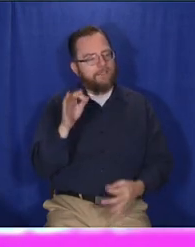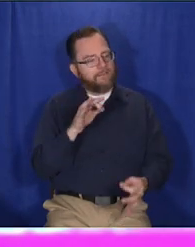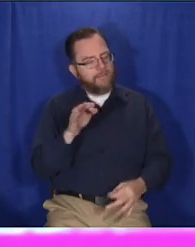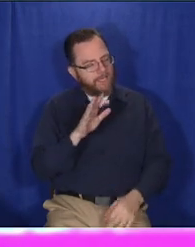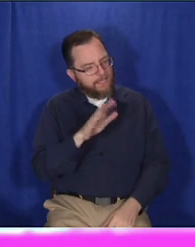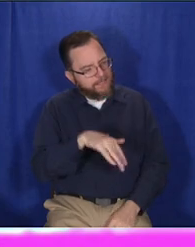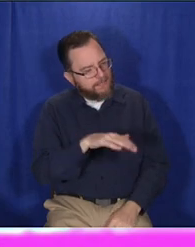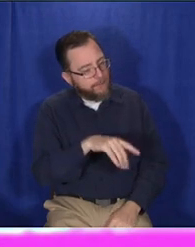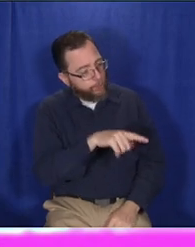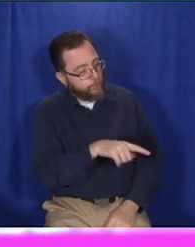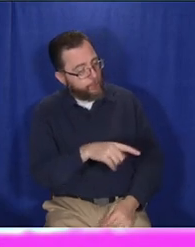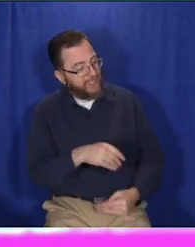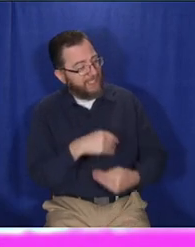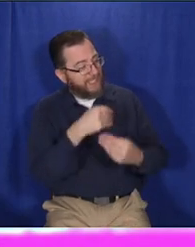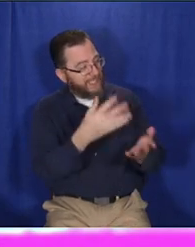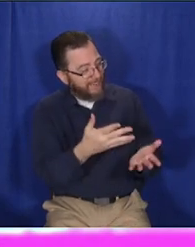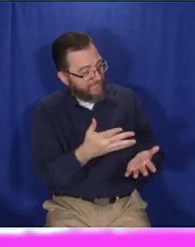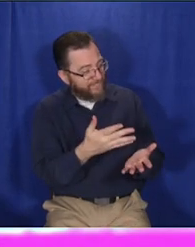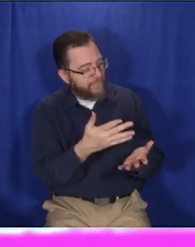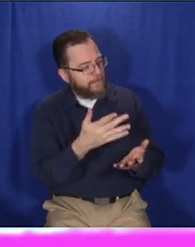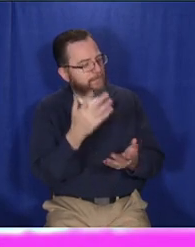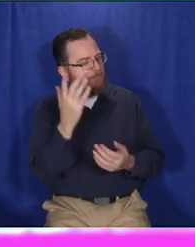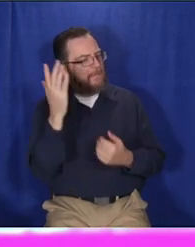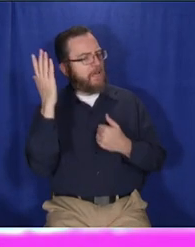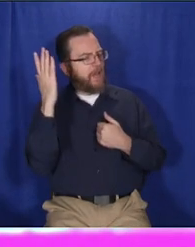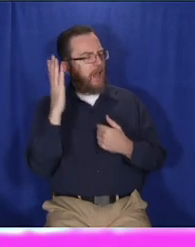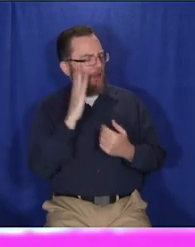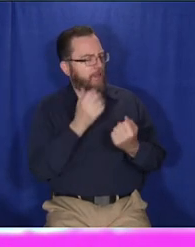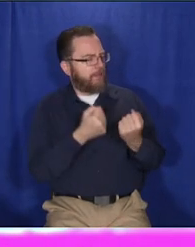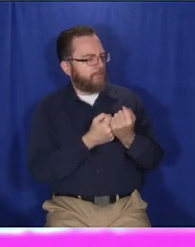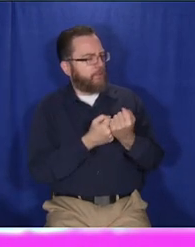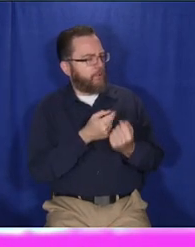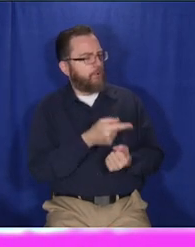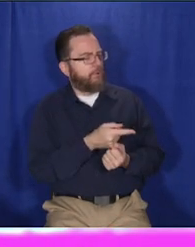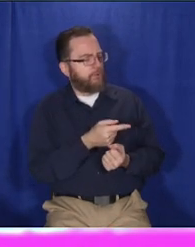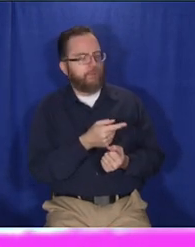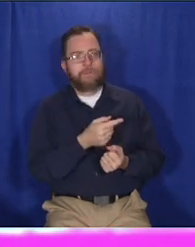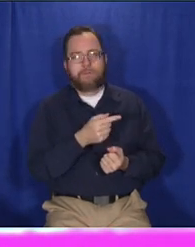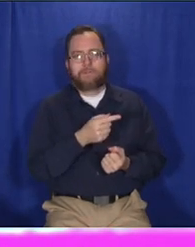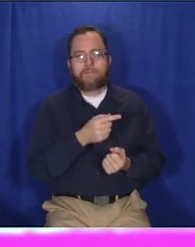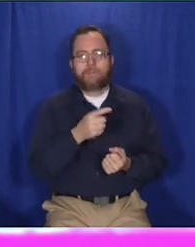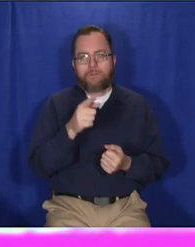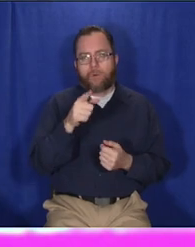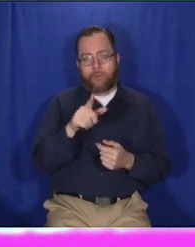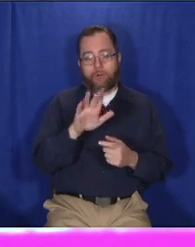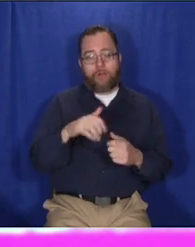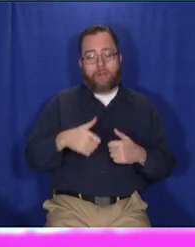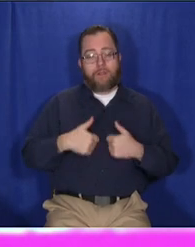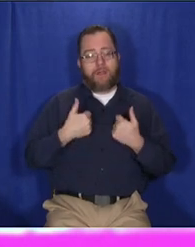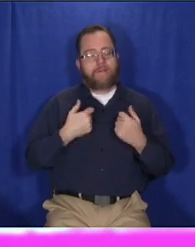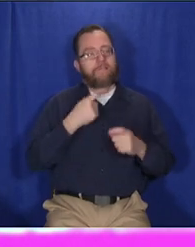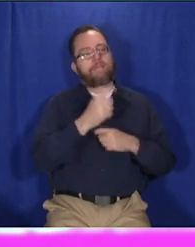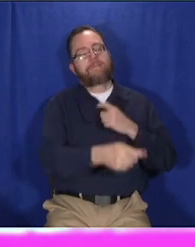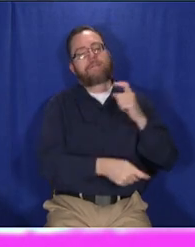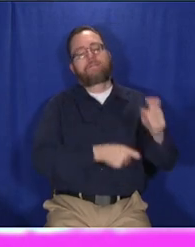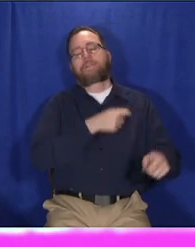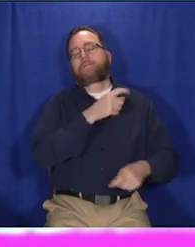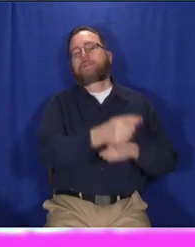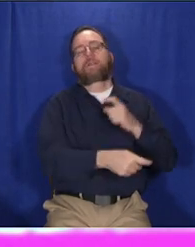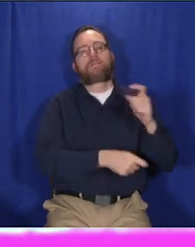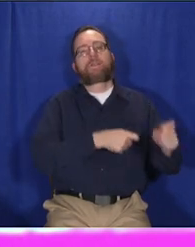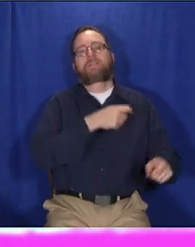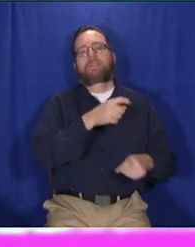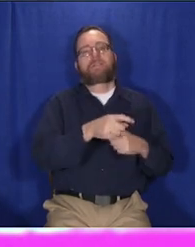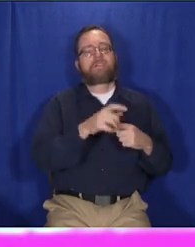I got you. I will provide. And that's one of the things when you begin to live a generous life, you step into the